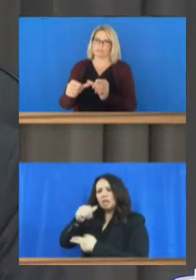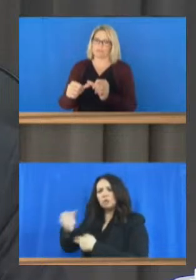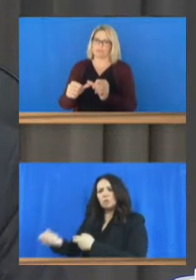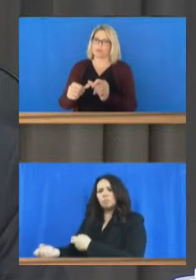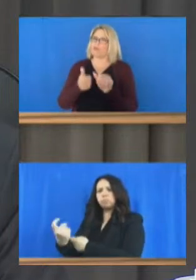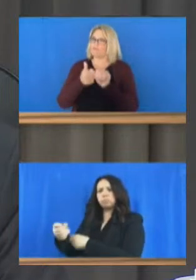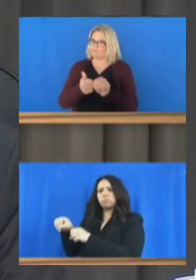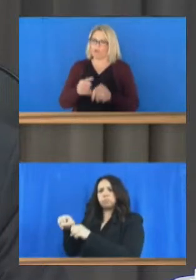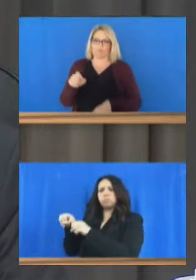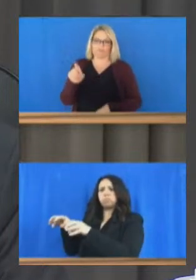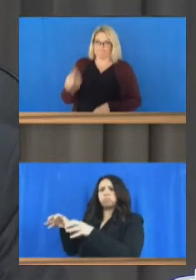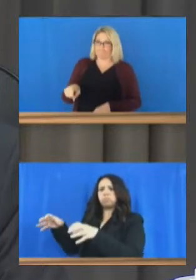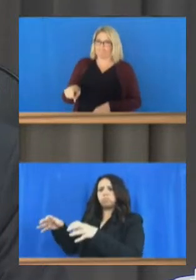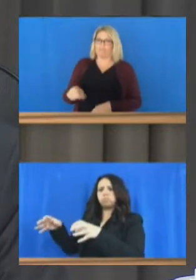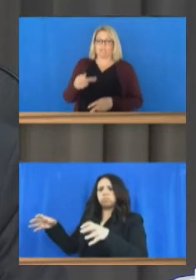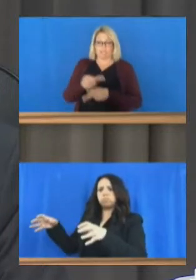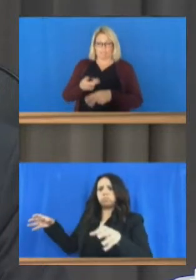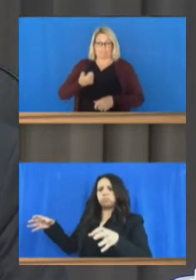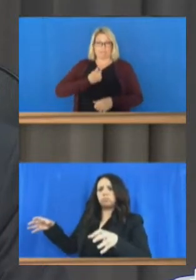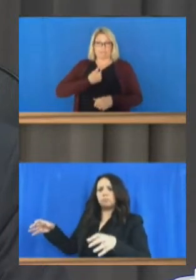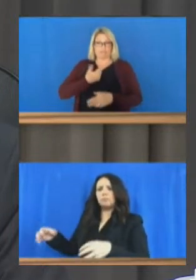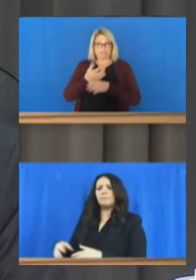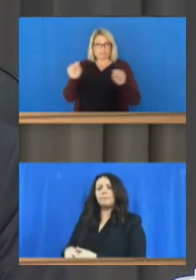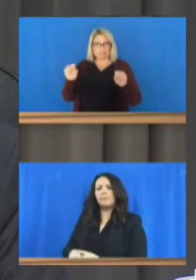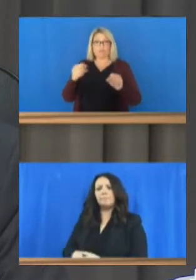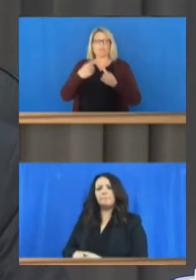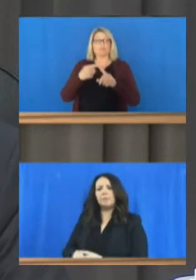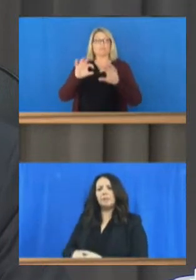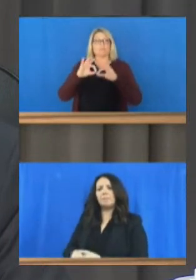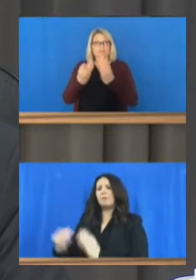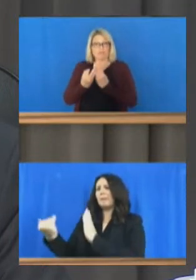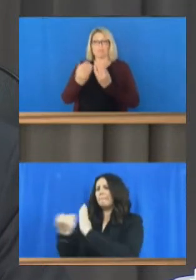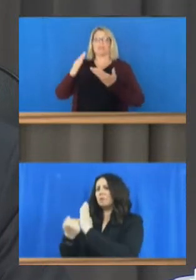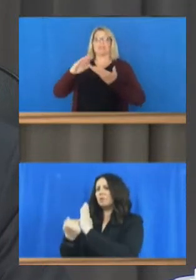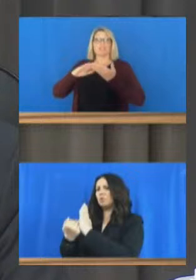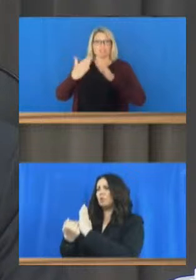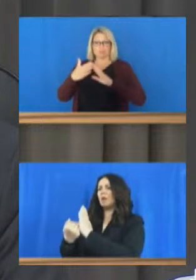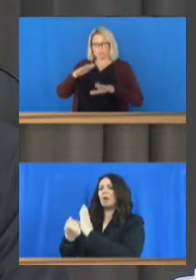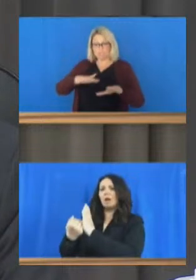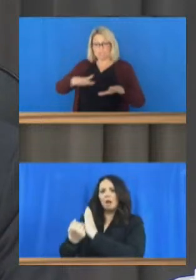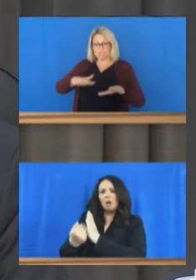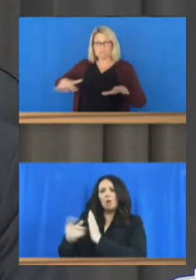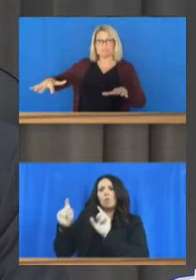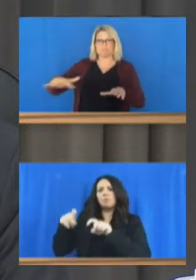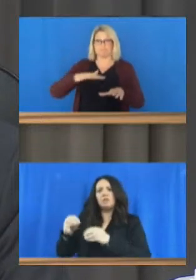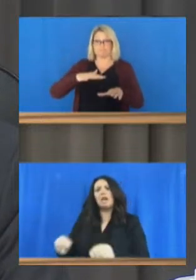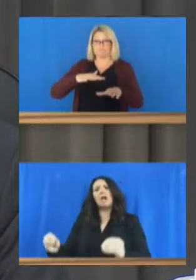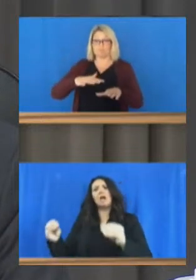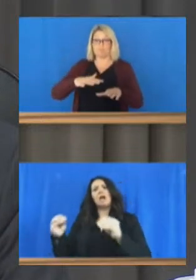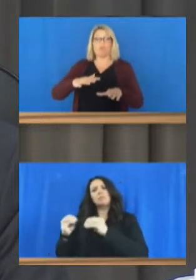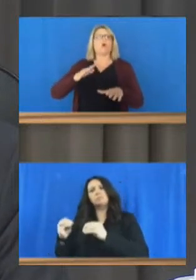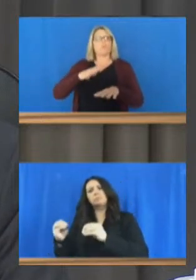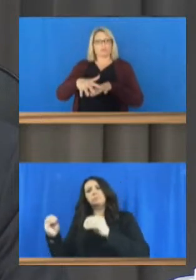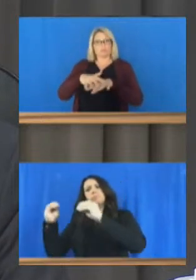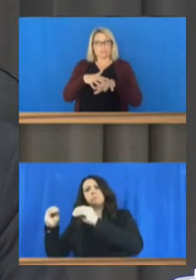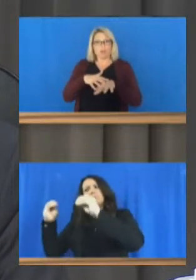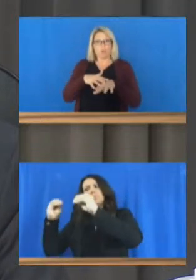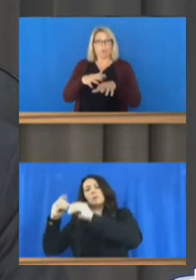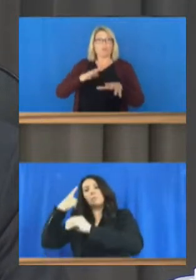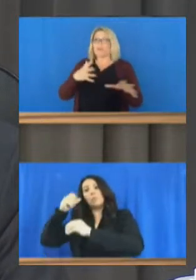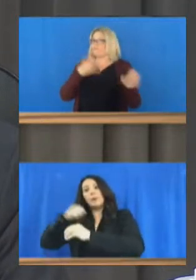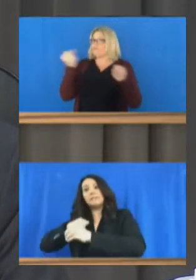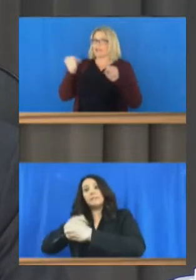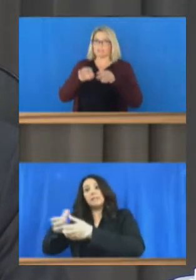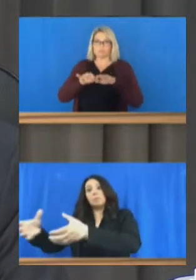278,811 New Brunswickers have received at least the first dose of a COVID-19 vaccine, a vaccine that this time last year we wondered would ever even